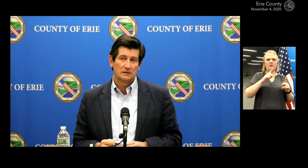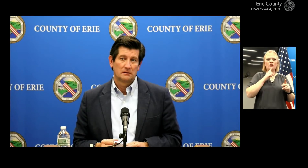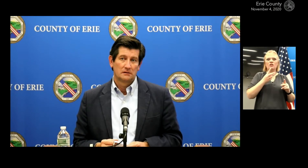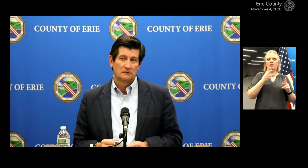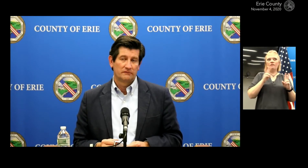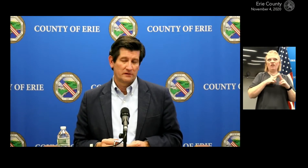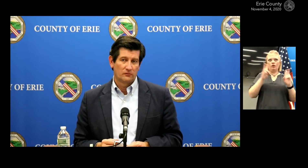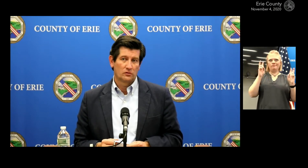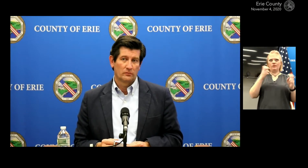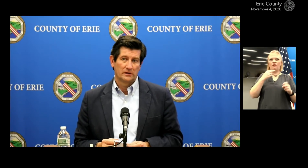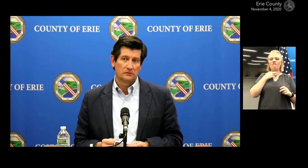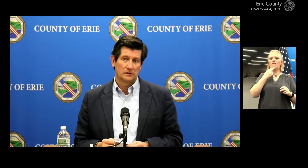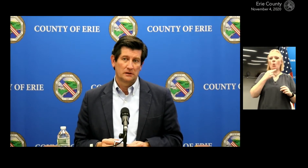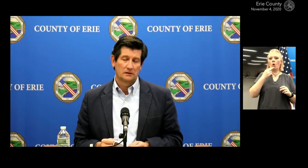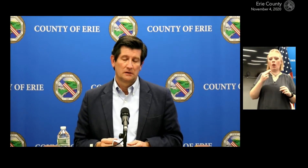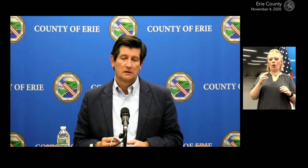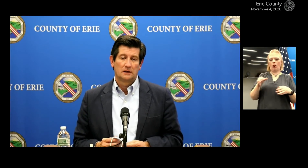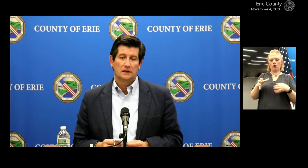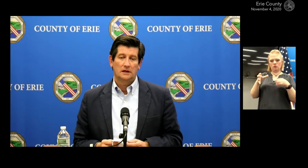minority,